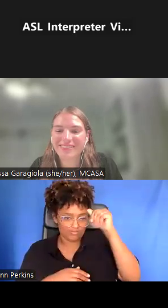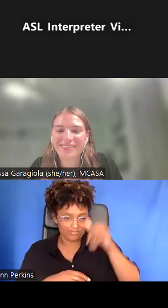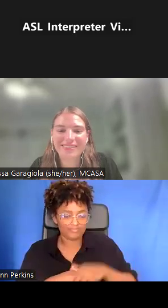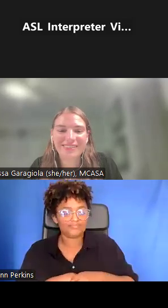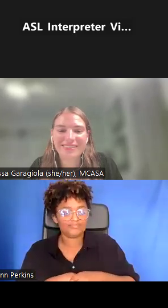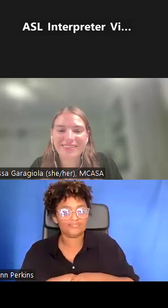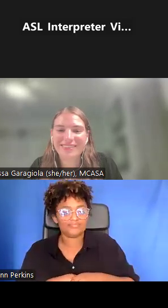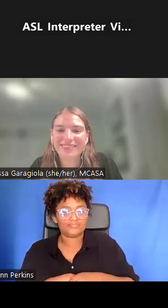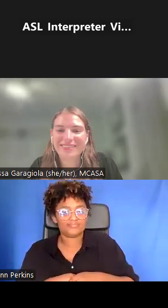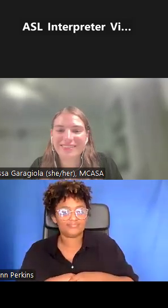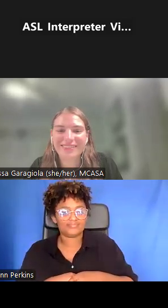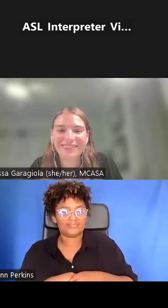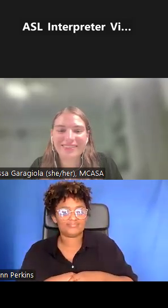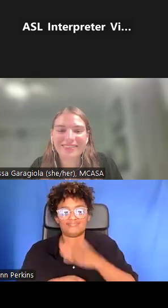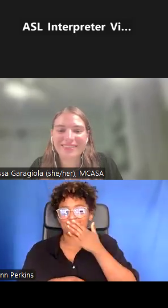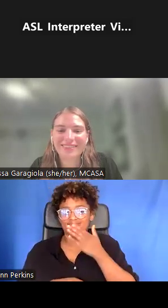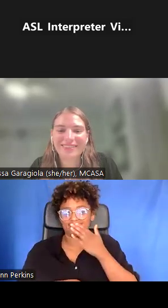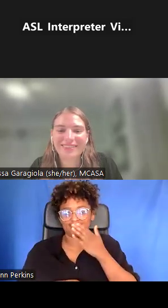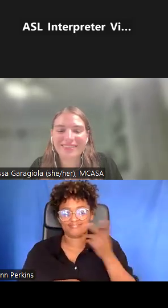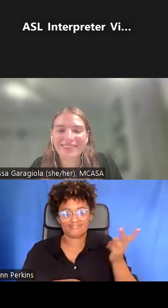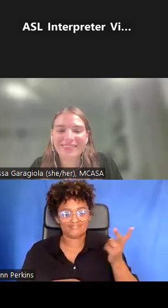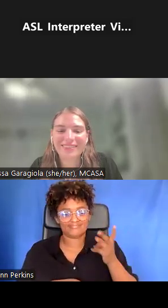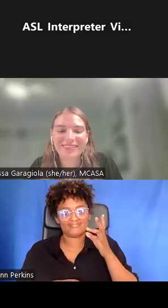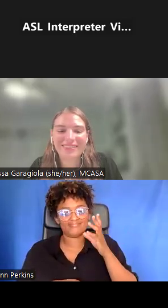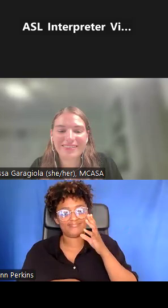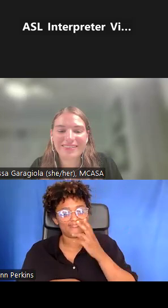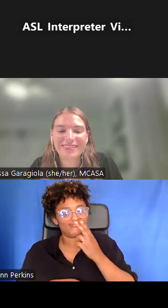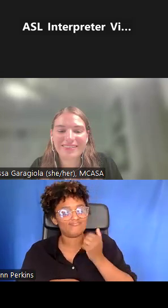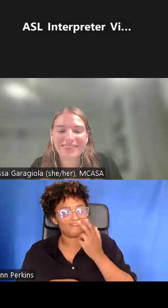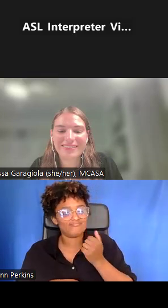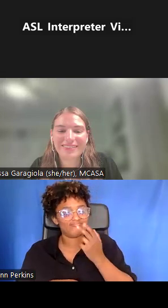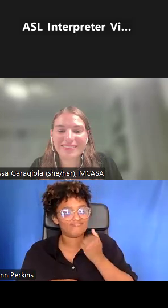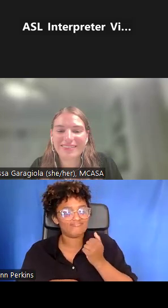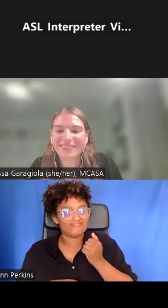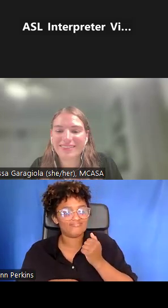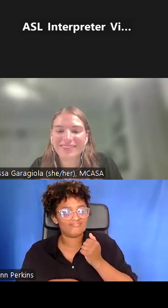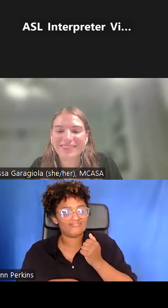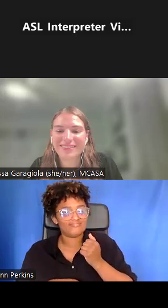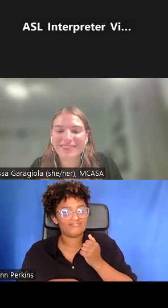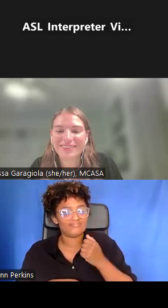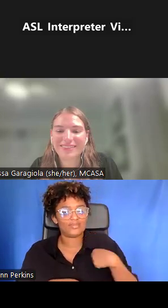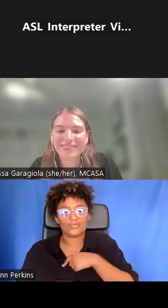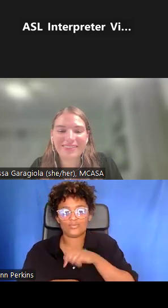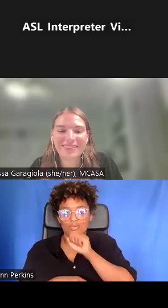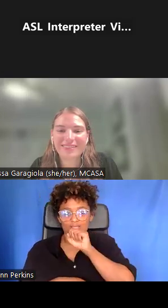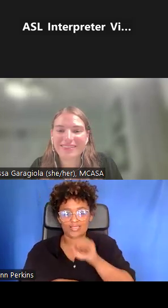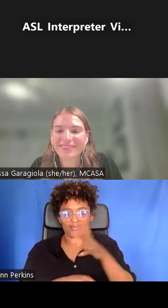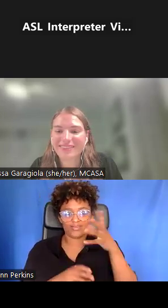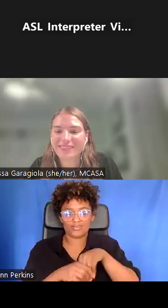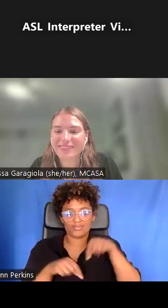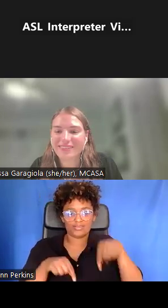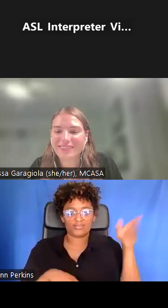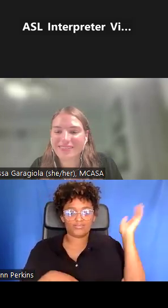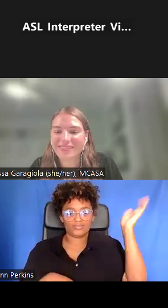self-care. Oh, thank you, Catherine. They are cute. Our Coda and Cinco are so cute. And we love putting them in this presentation. I'm seeing lots of